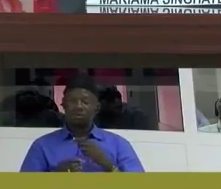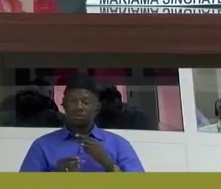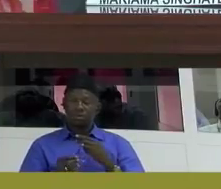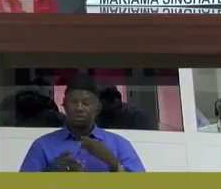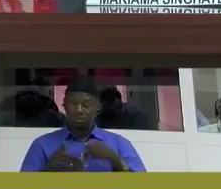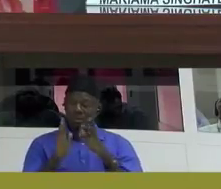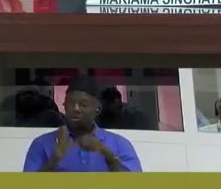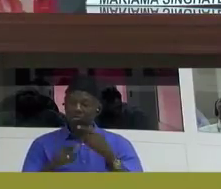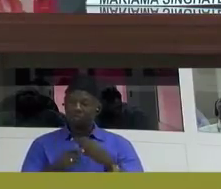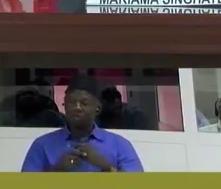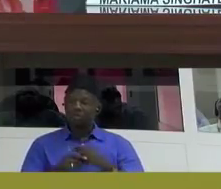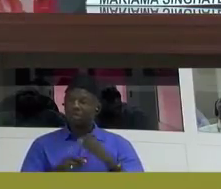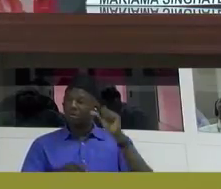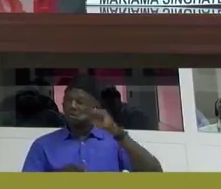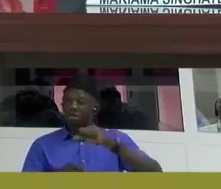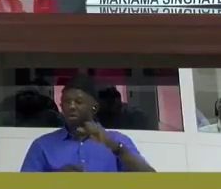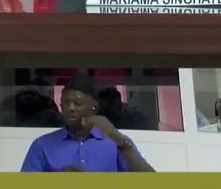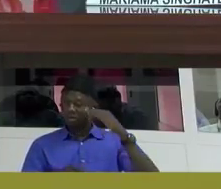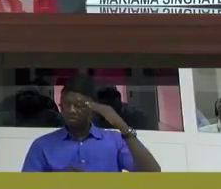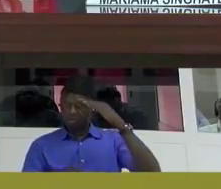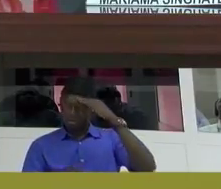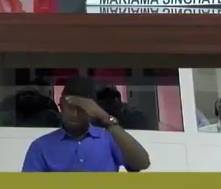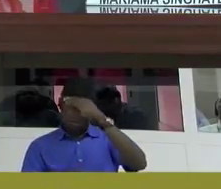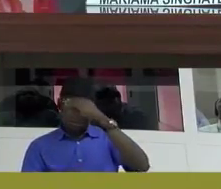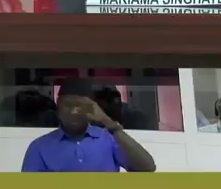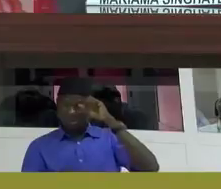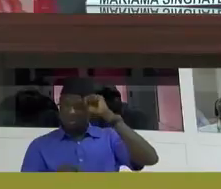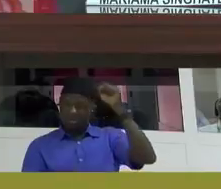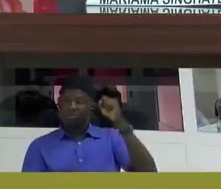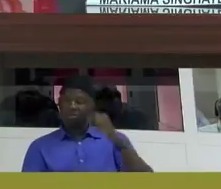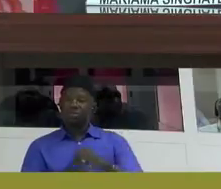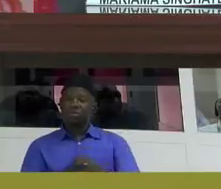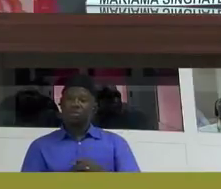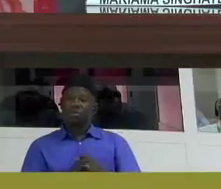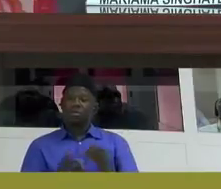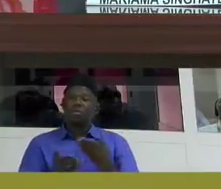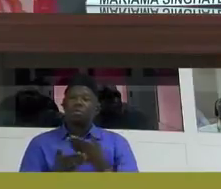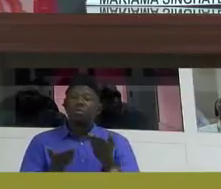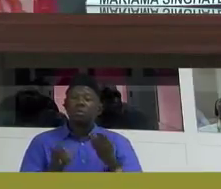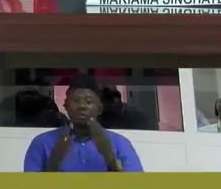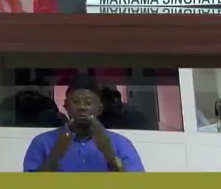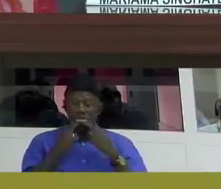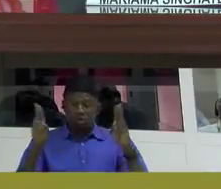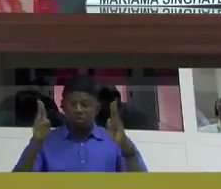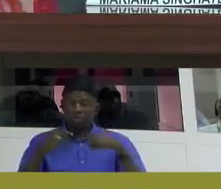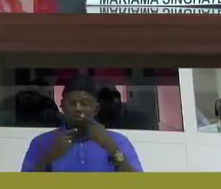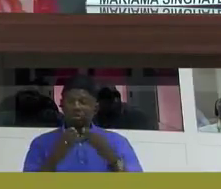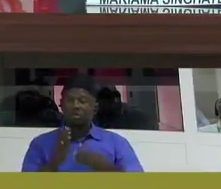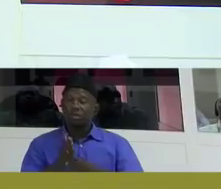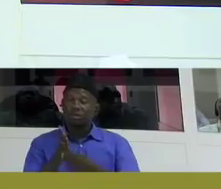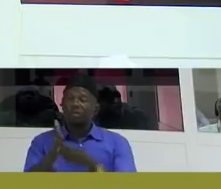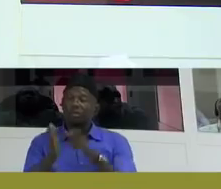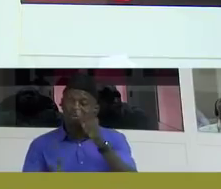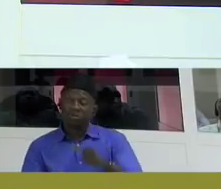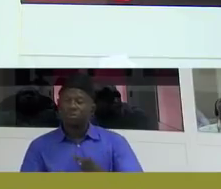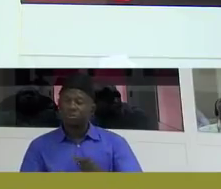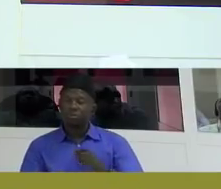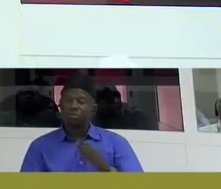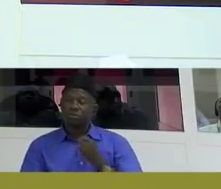dictatorship. Correct. Whereby the pronouncement of a leader becomes